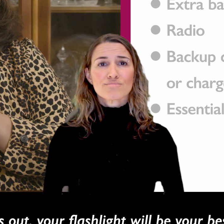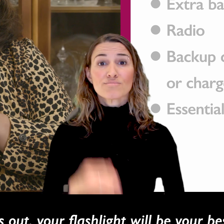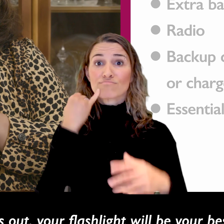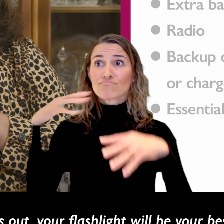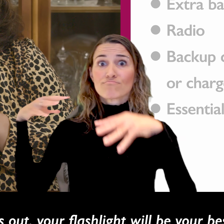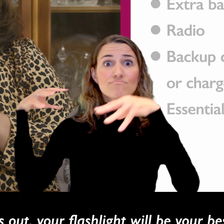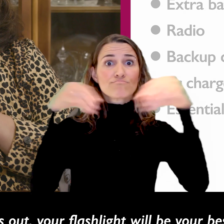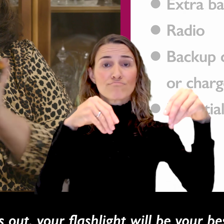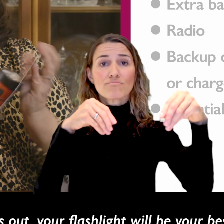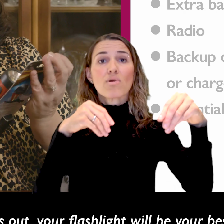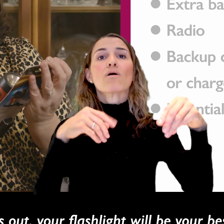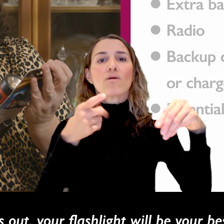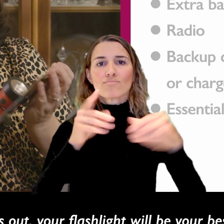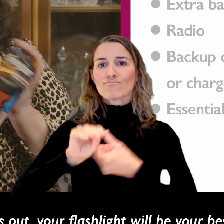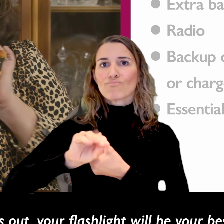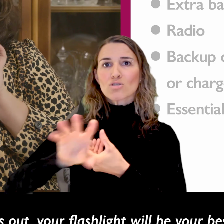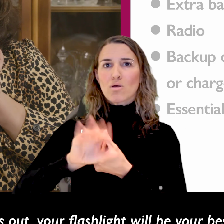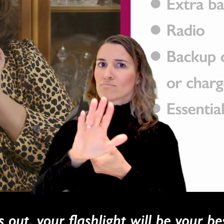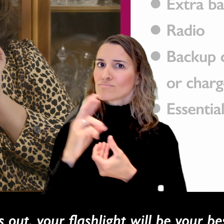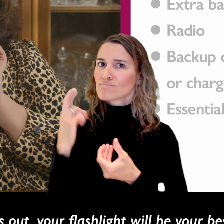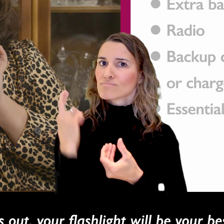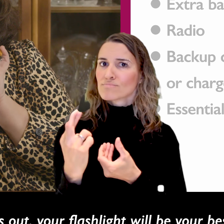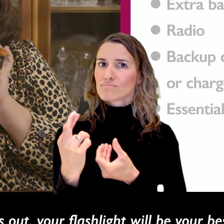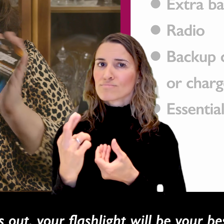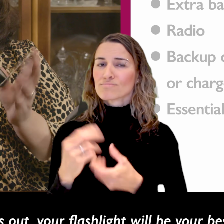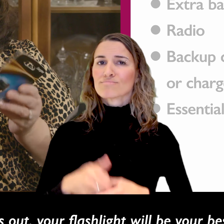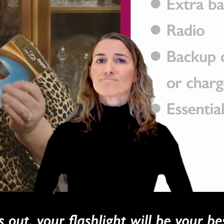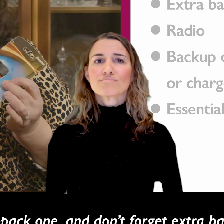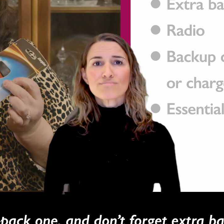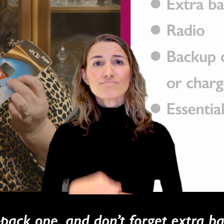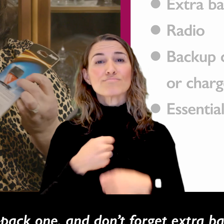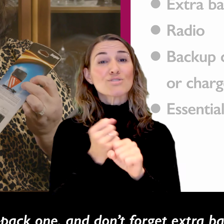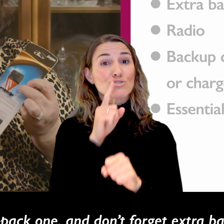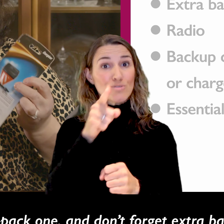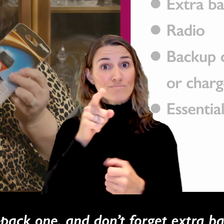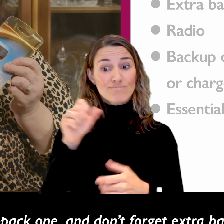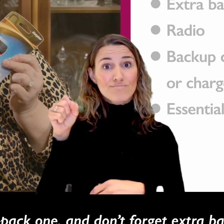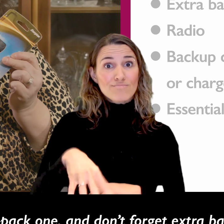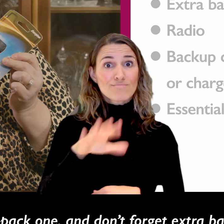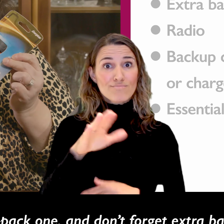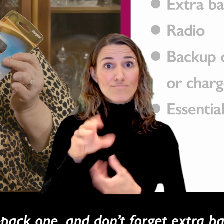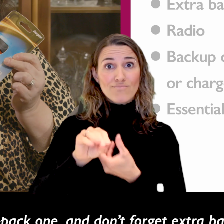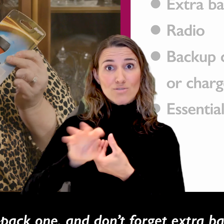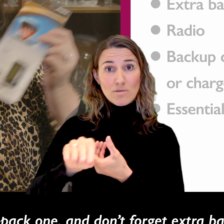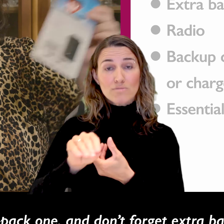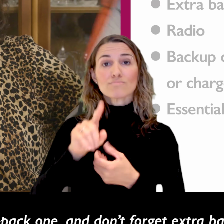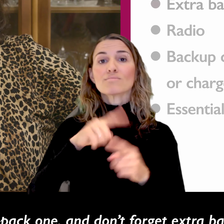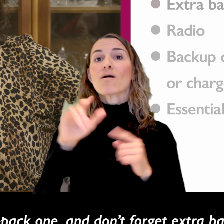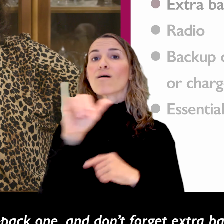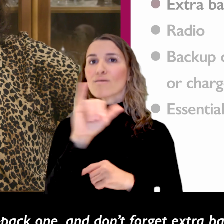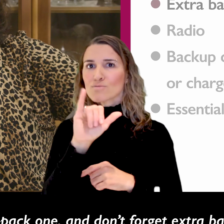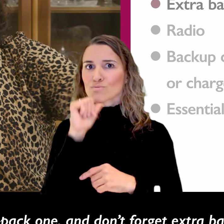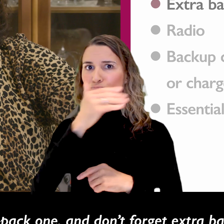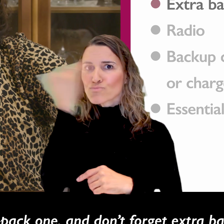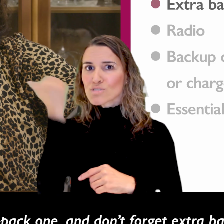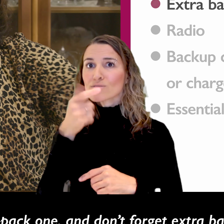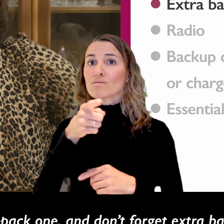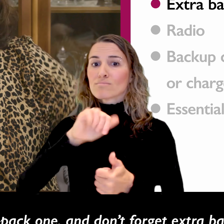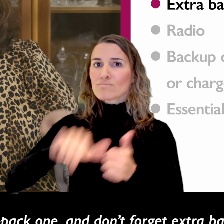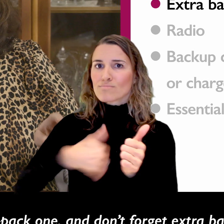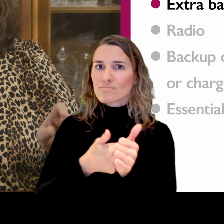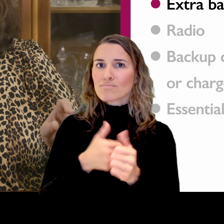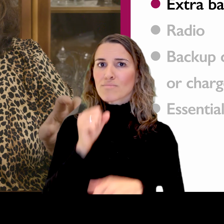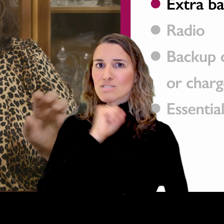the power goes out, a flashlight will be your best friend. Make sure you pack one and don't forget extra